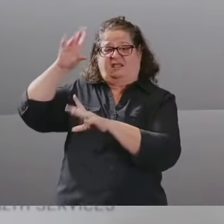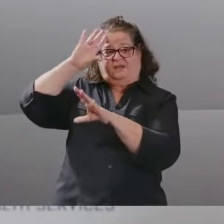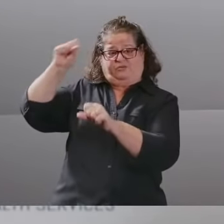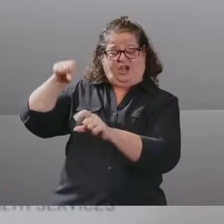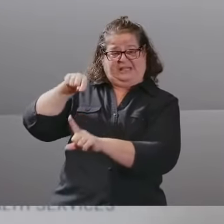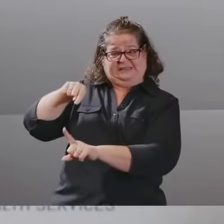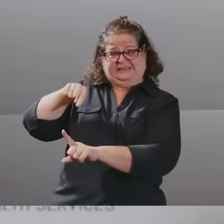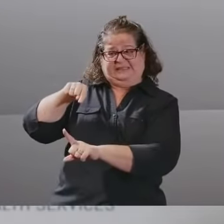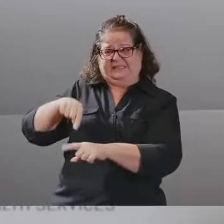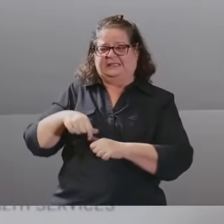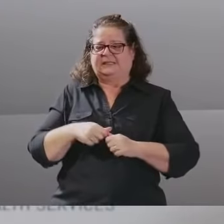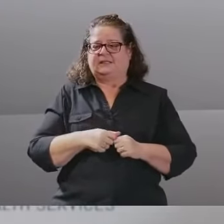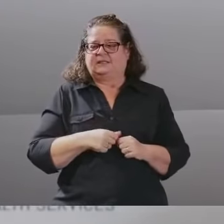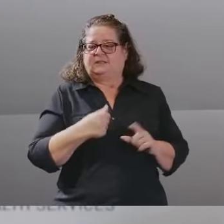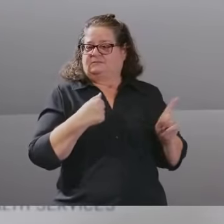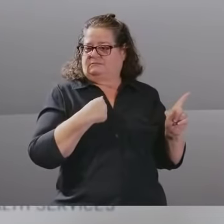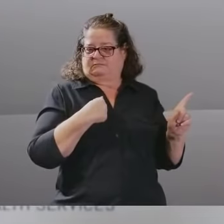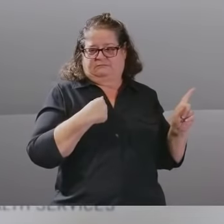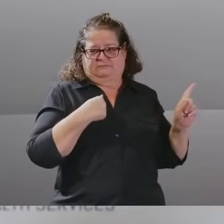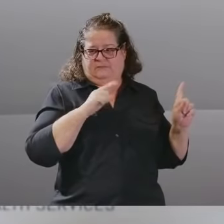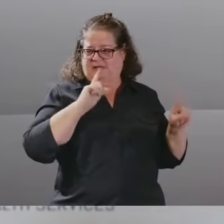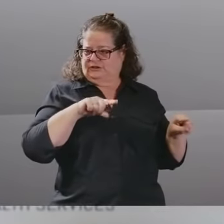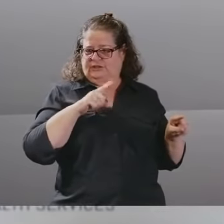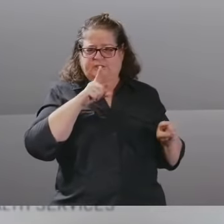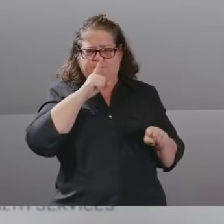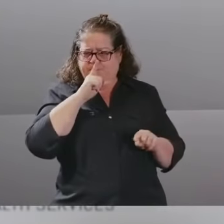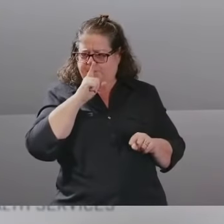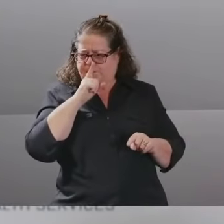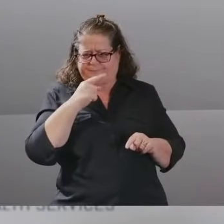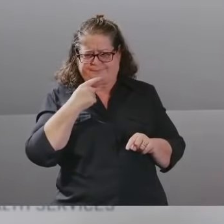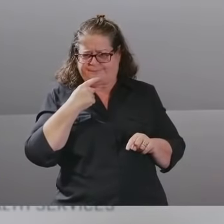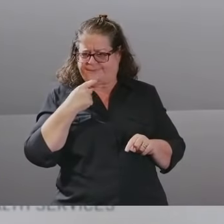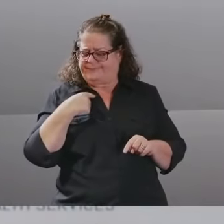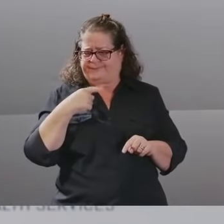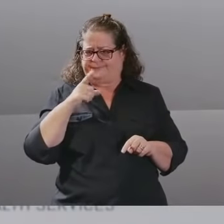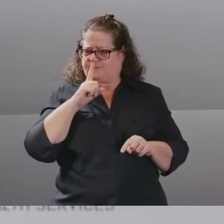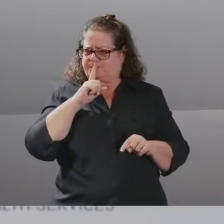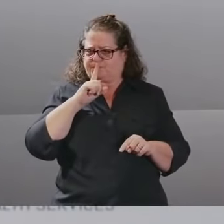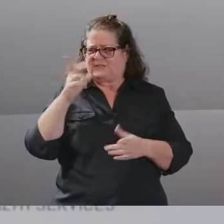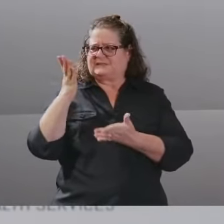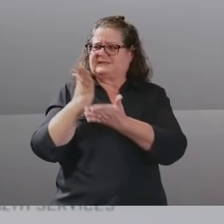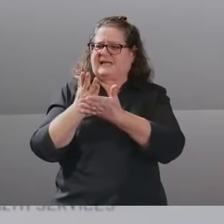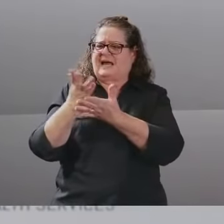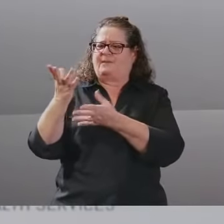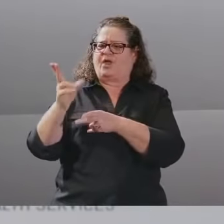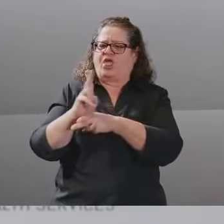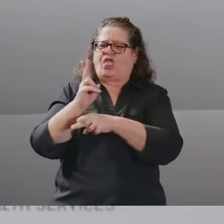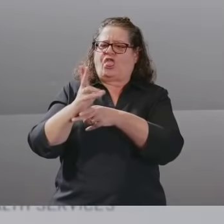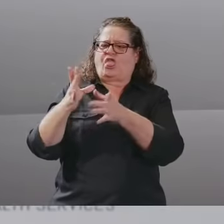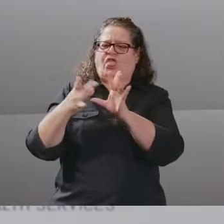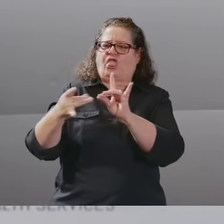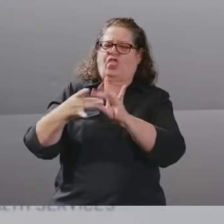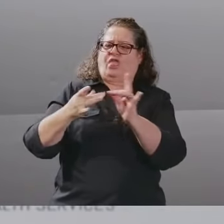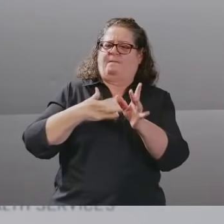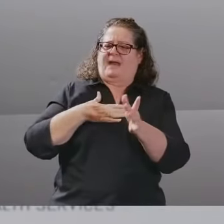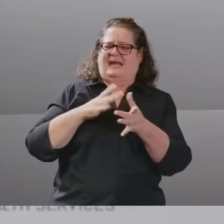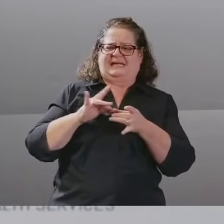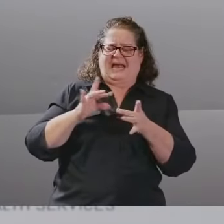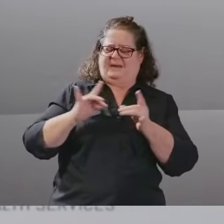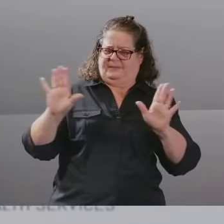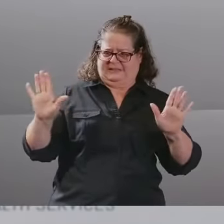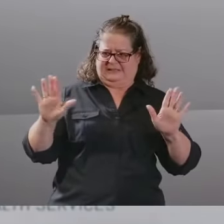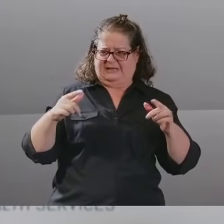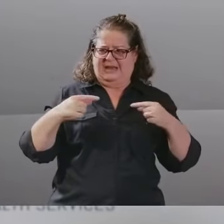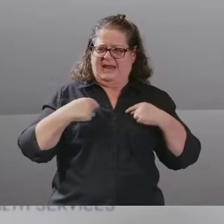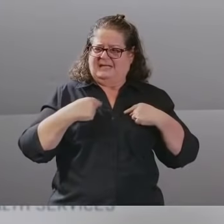and words in my mouth. I'm going to stand by the confidence I've projected in not only our election system but our